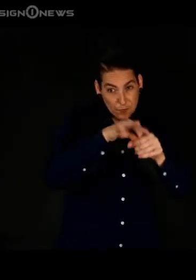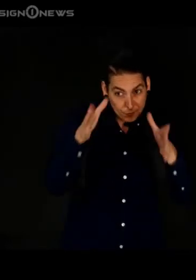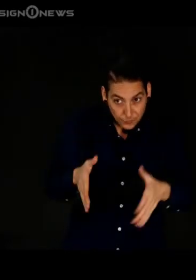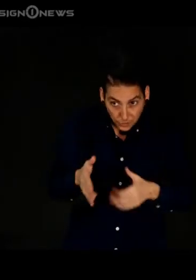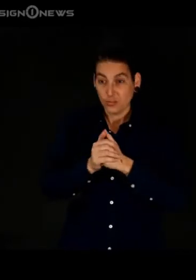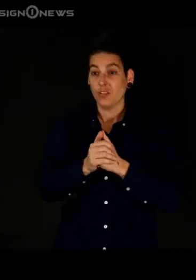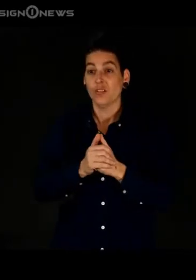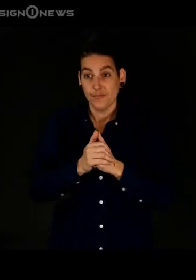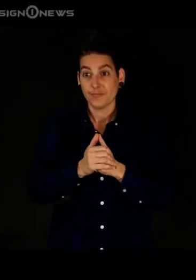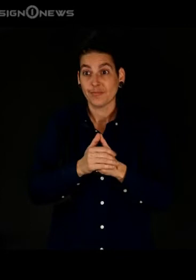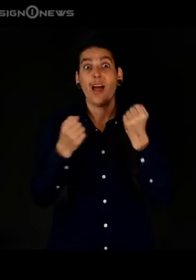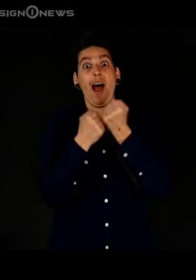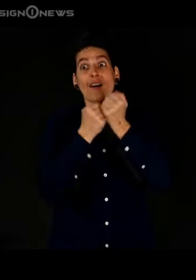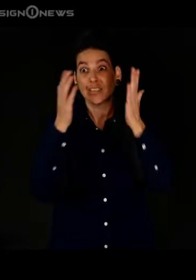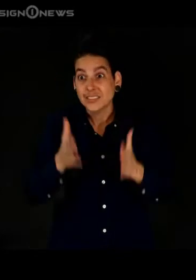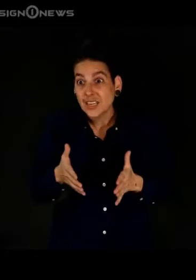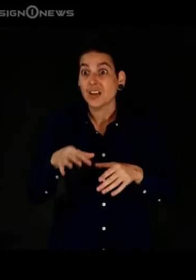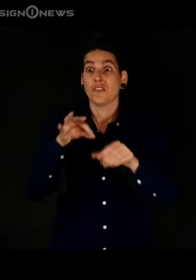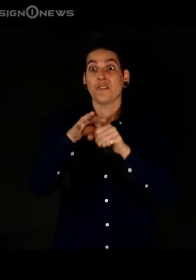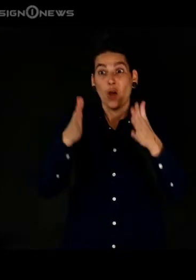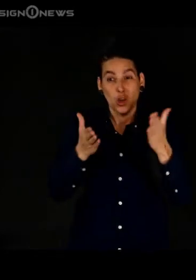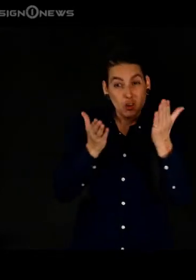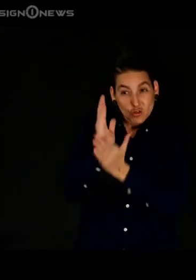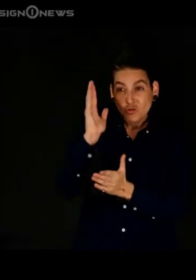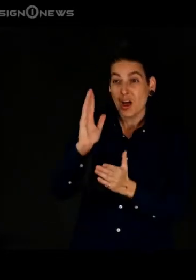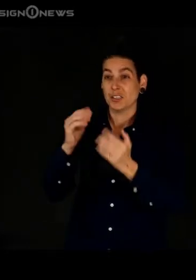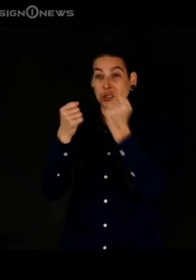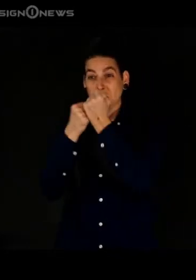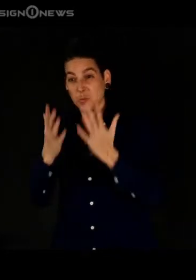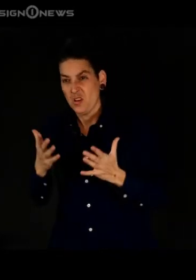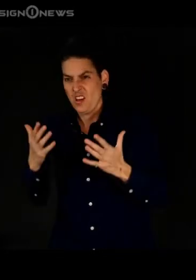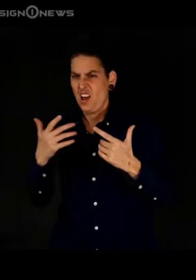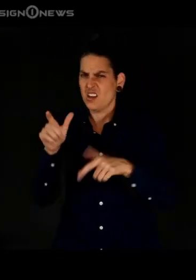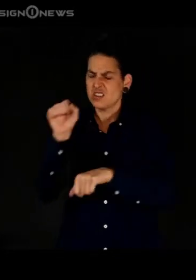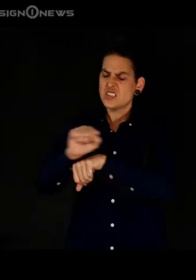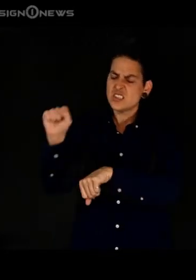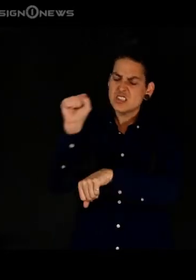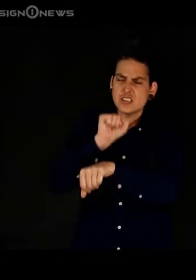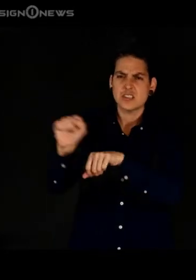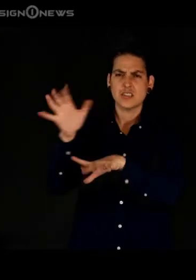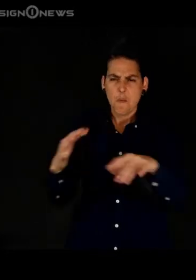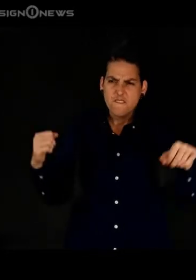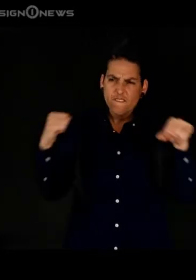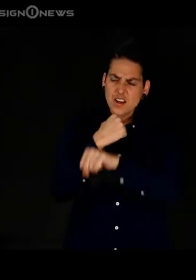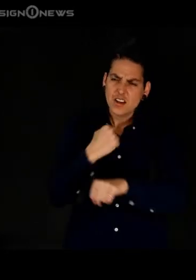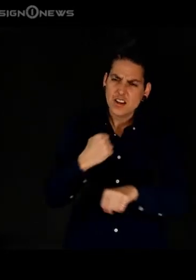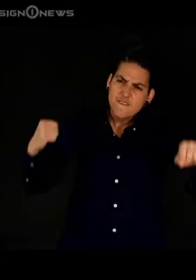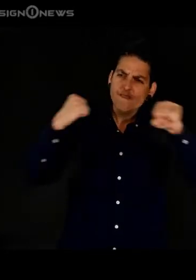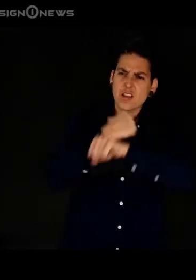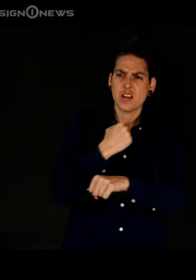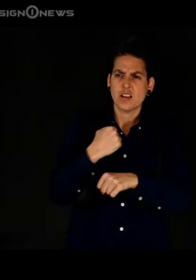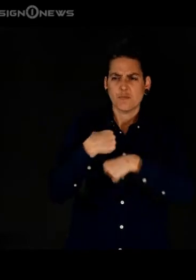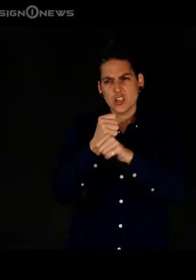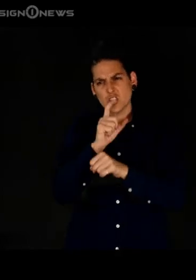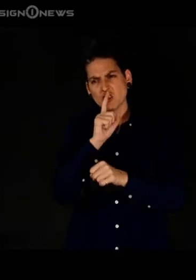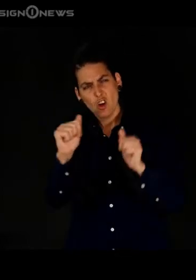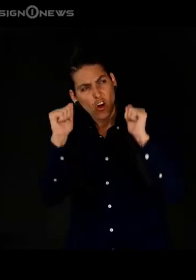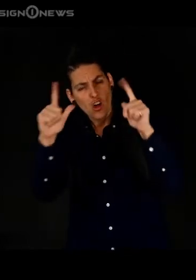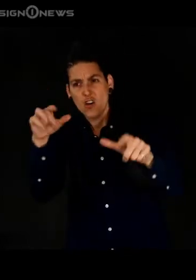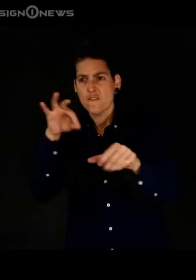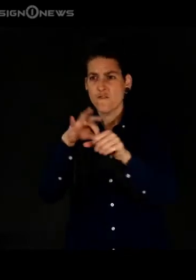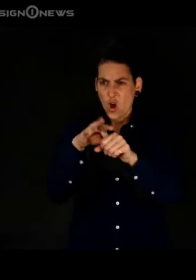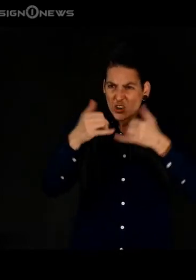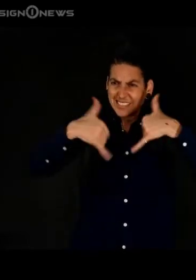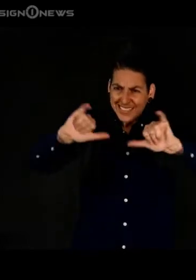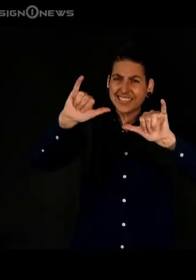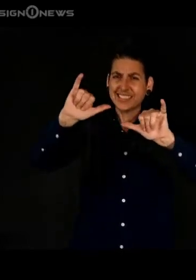rights champions have been working hard and pushing back to make sure all voters still vote, just like